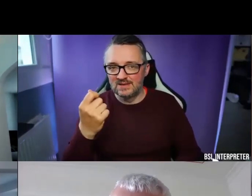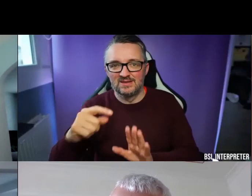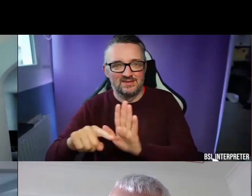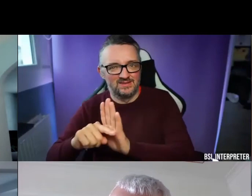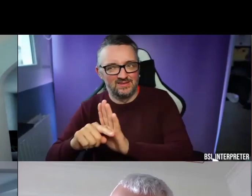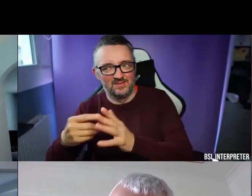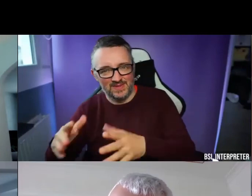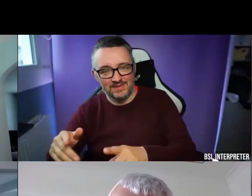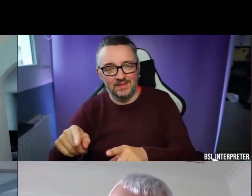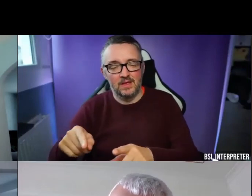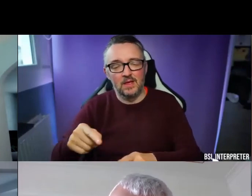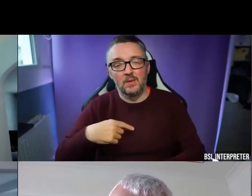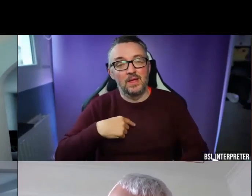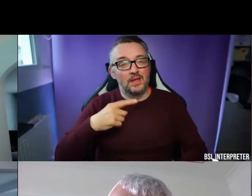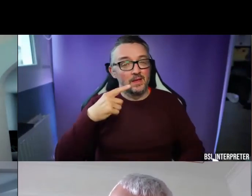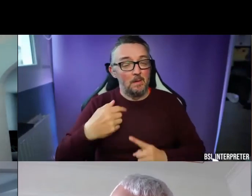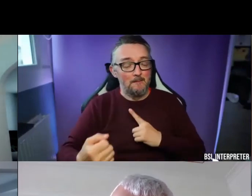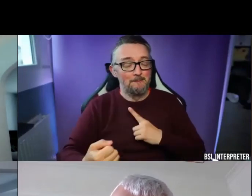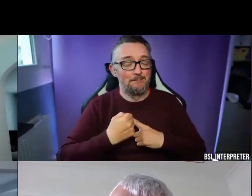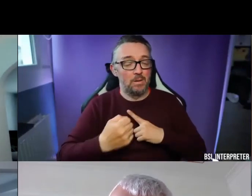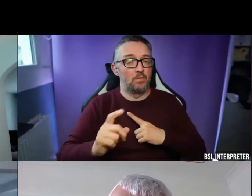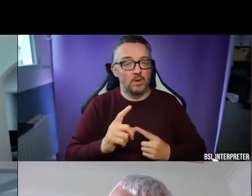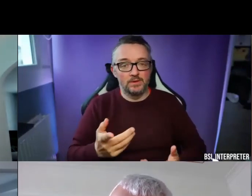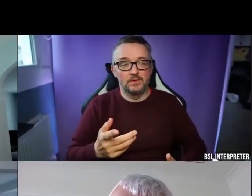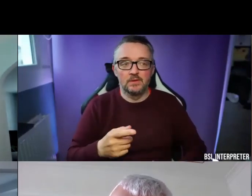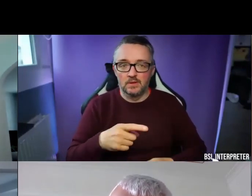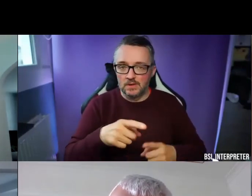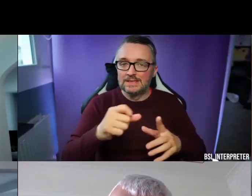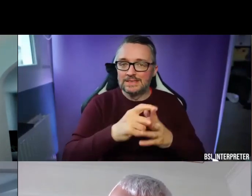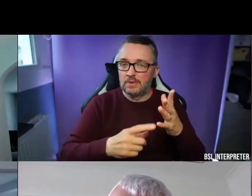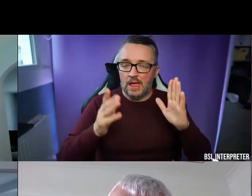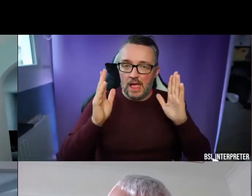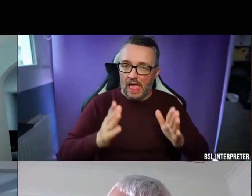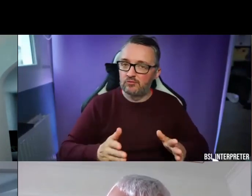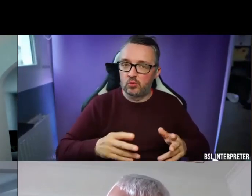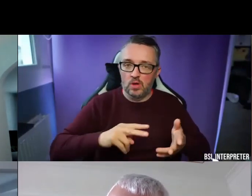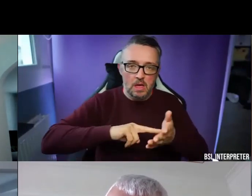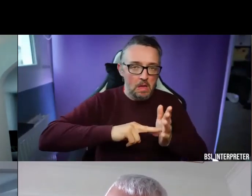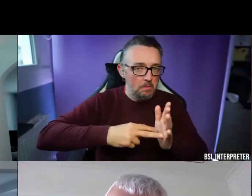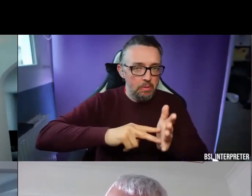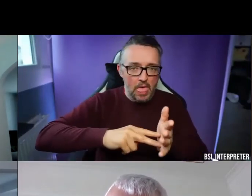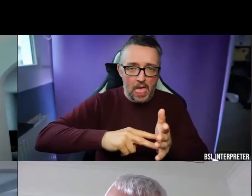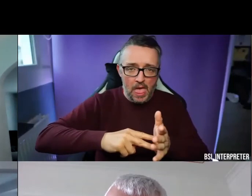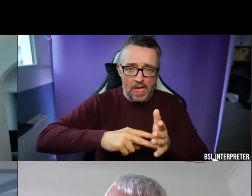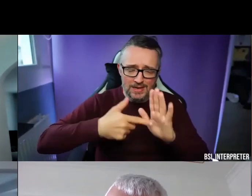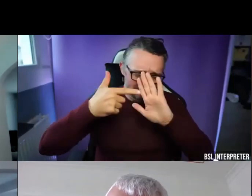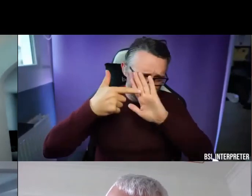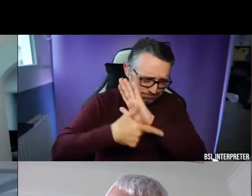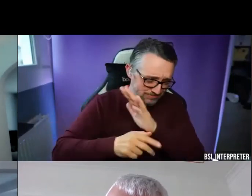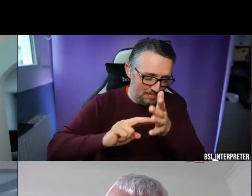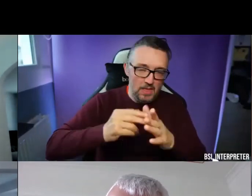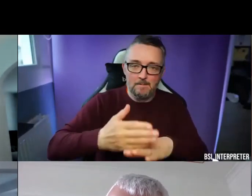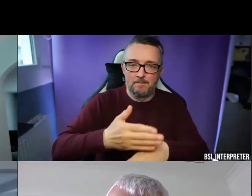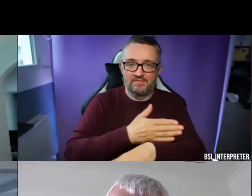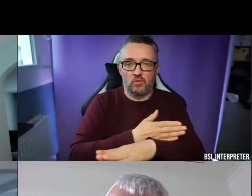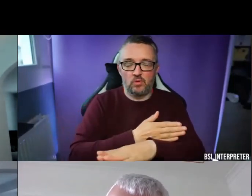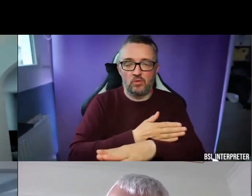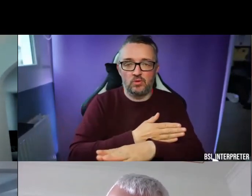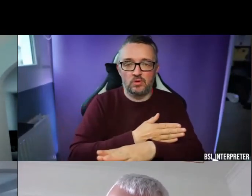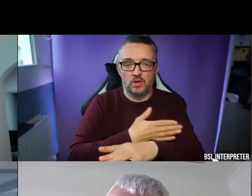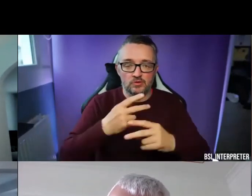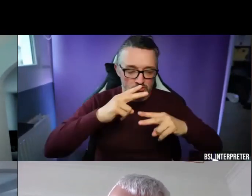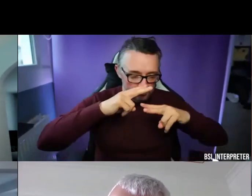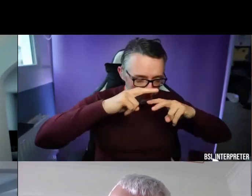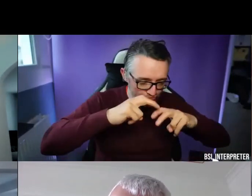most was the amount of planning and preparation that disabled people have to do before making a journey, including sort of